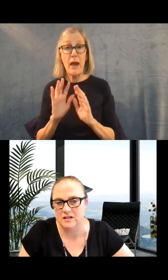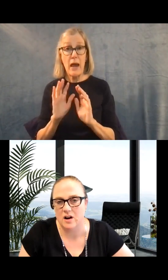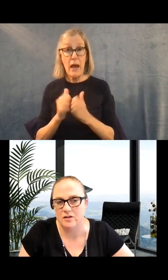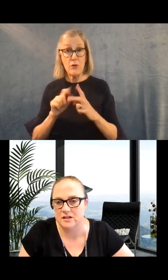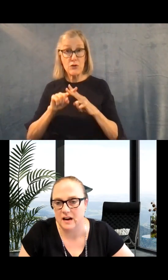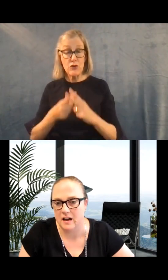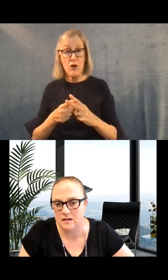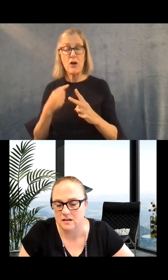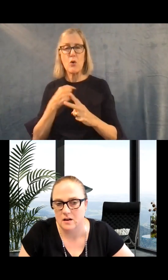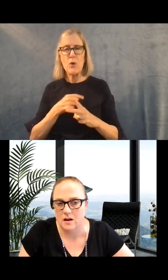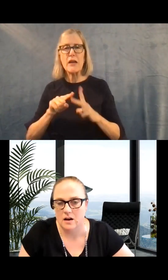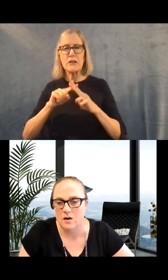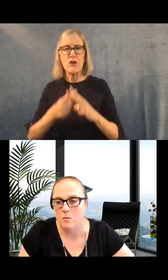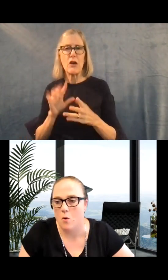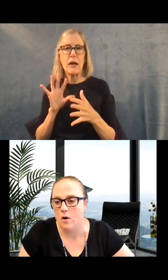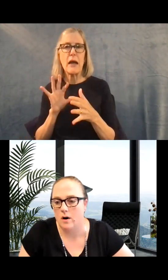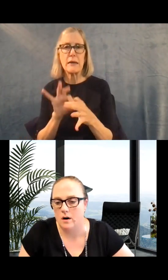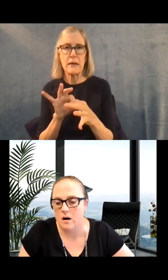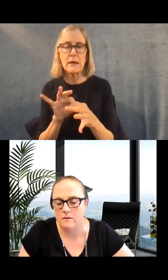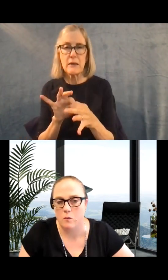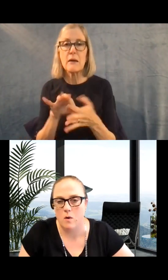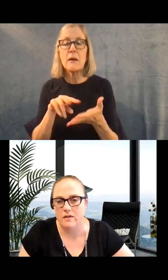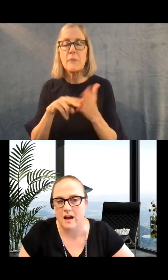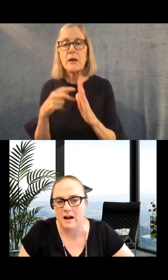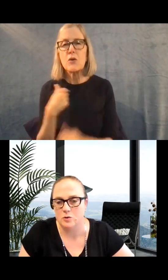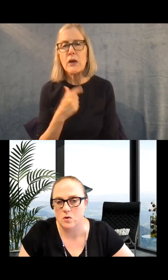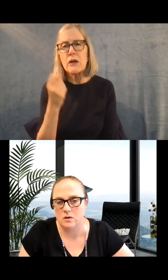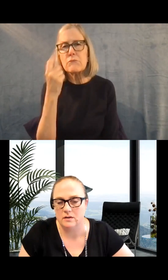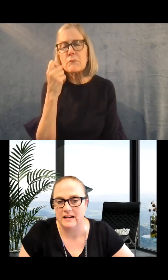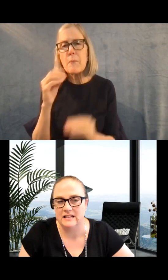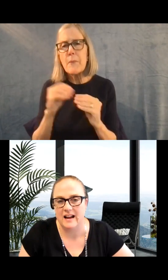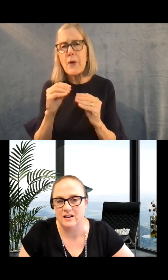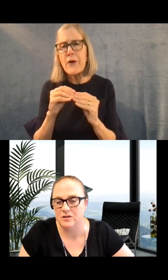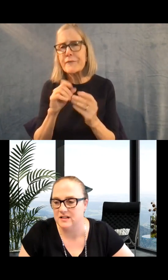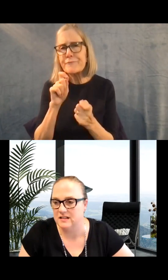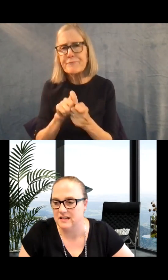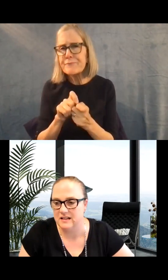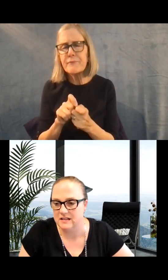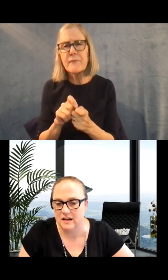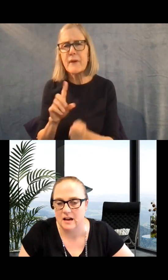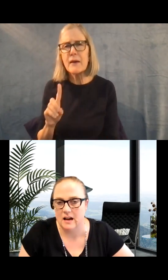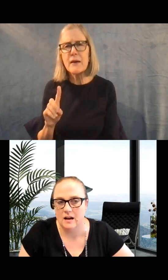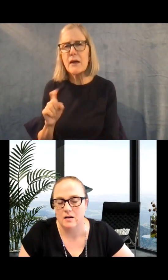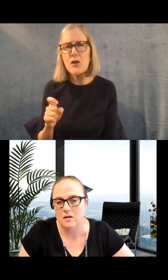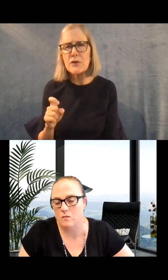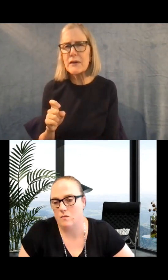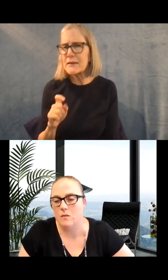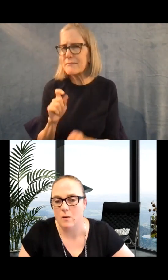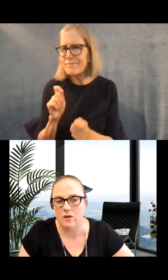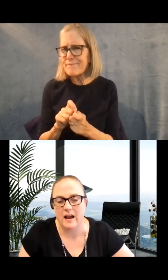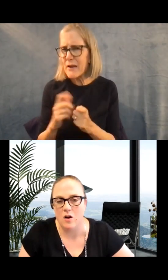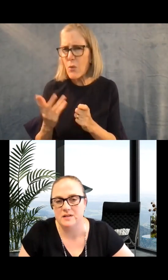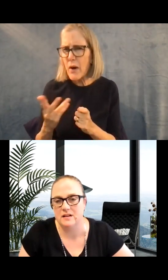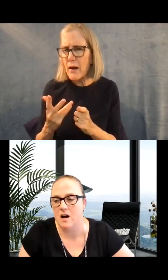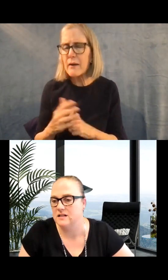really just to understand, more of what the actual diagnosis is. And